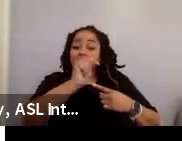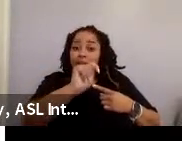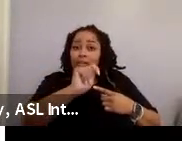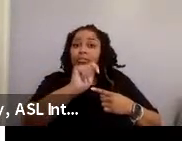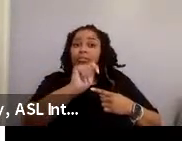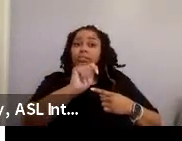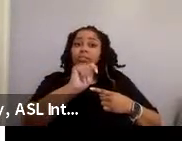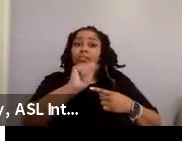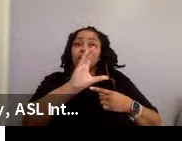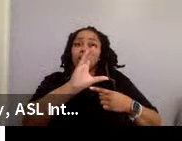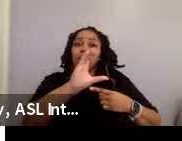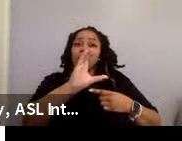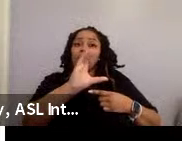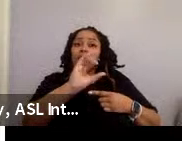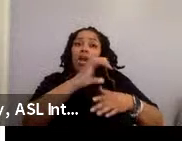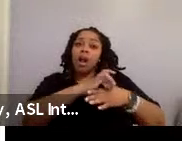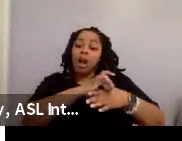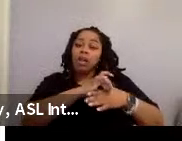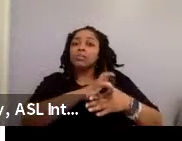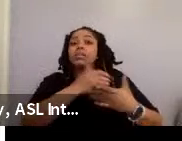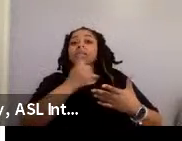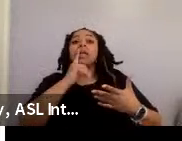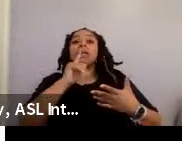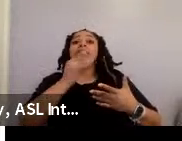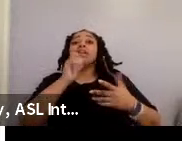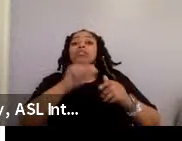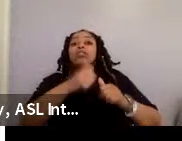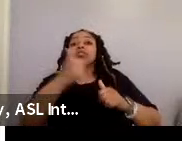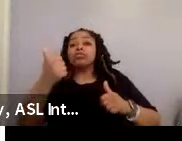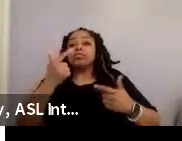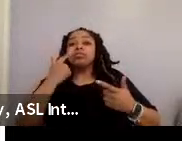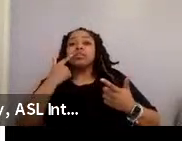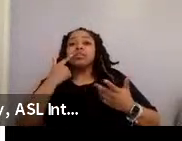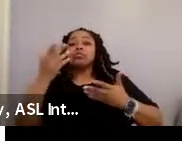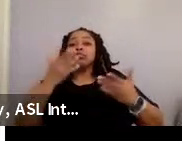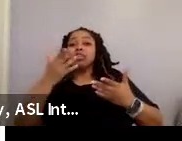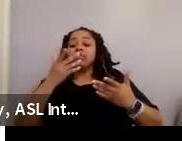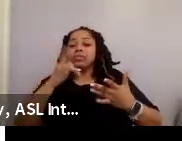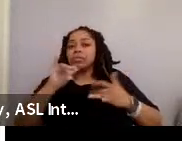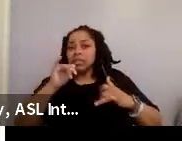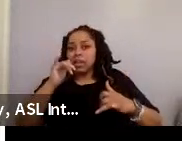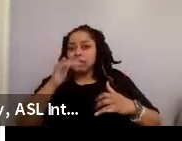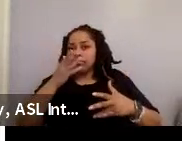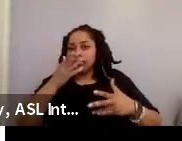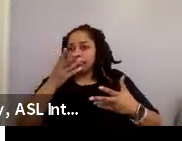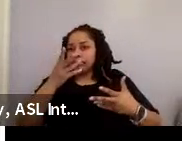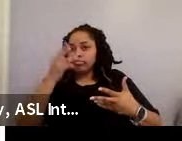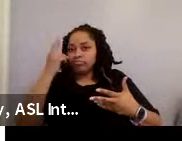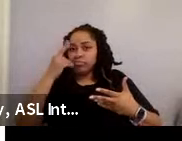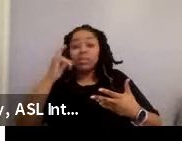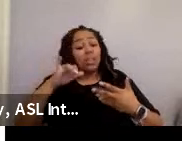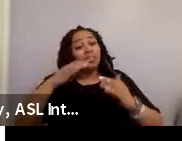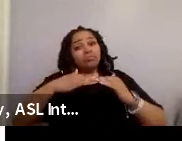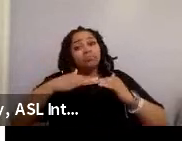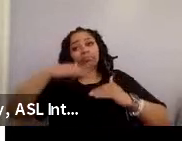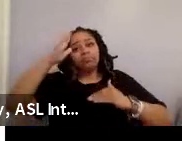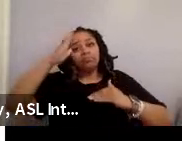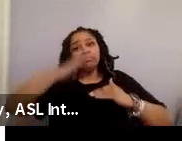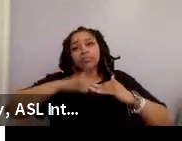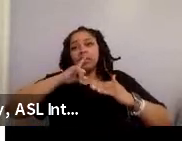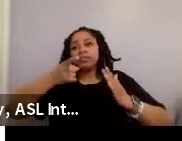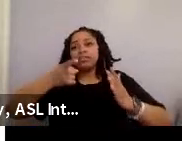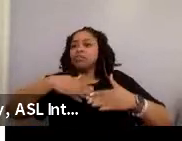Non-text content has a text alternative that serves the equivalent purpose. That's a very high bar, and that's the general